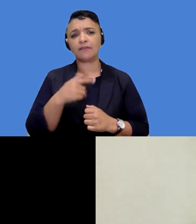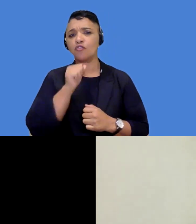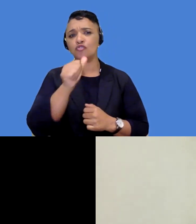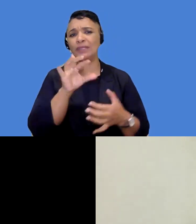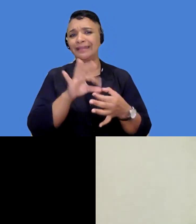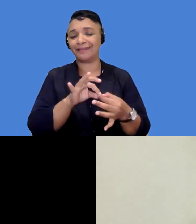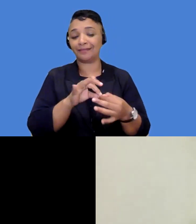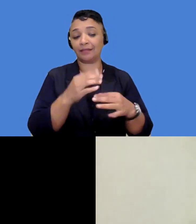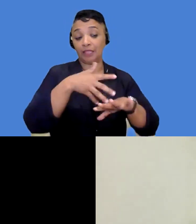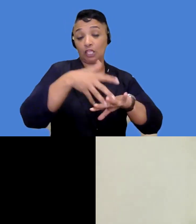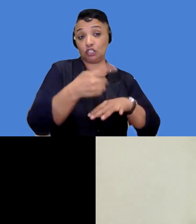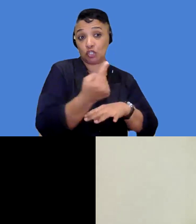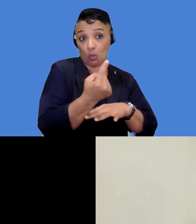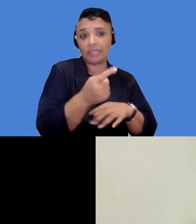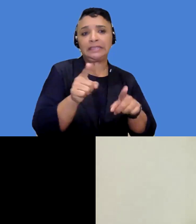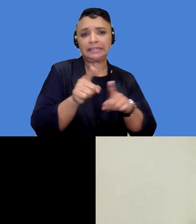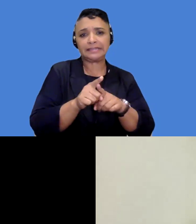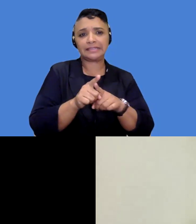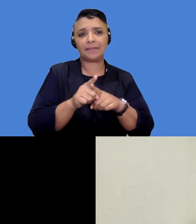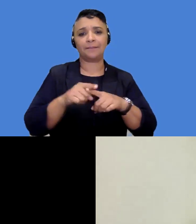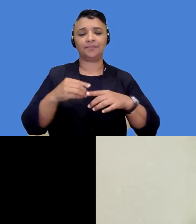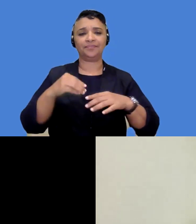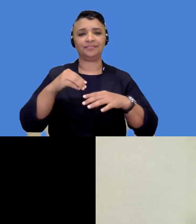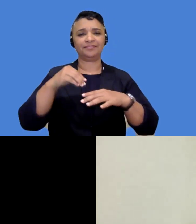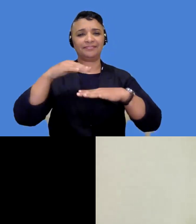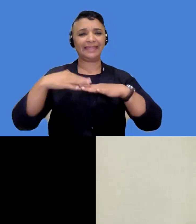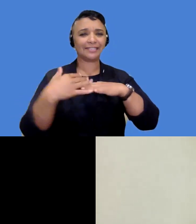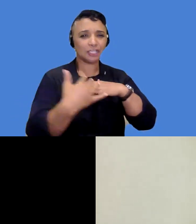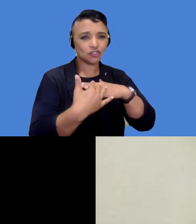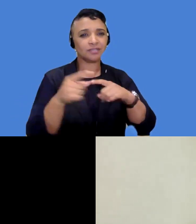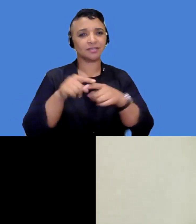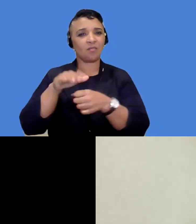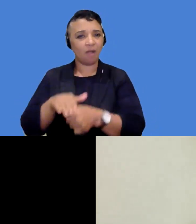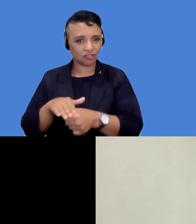intersectional marginalized identities. So I just wanted to